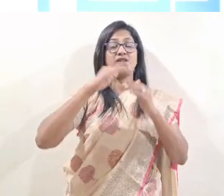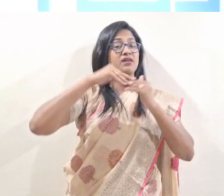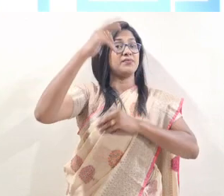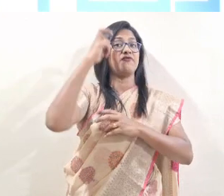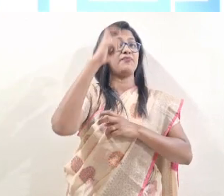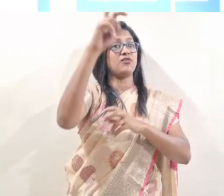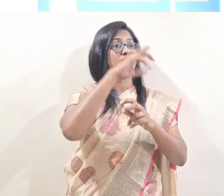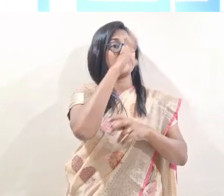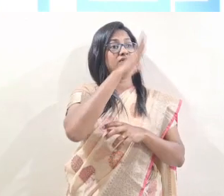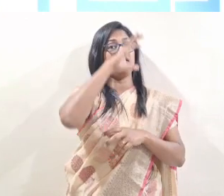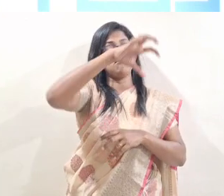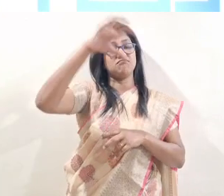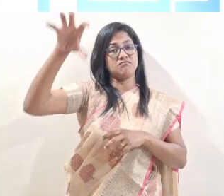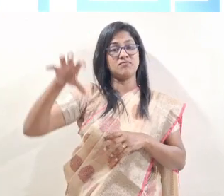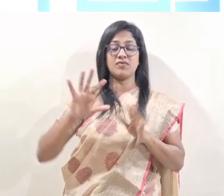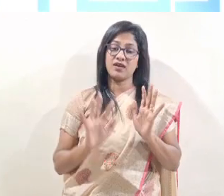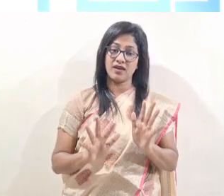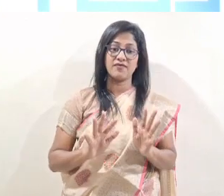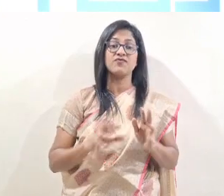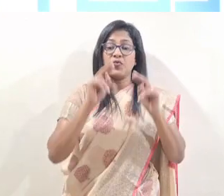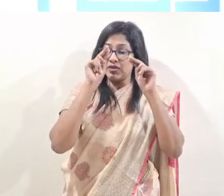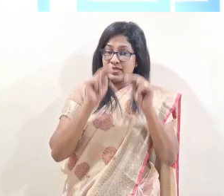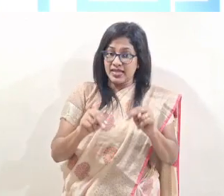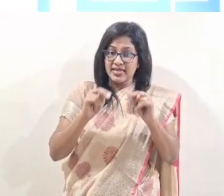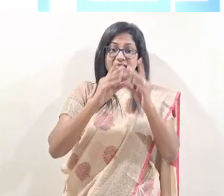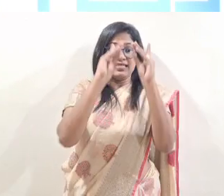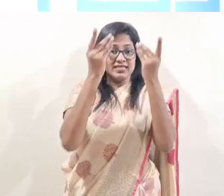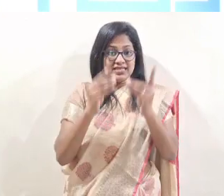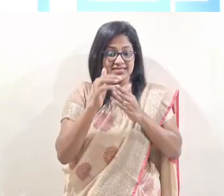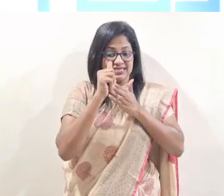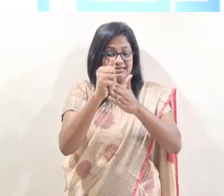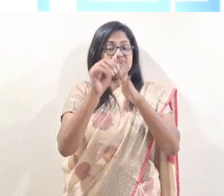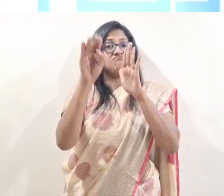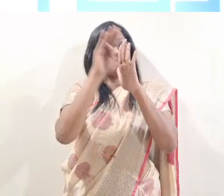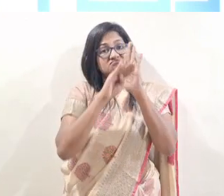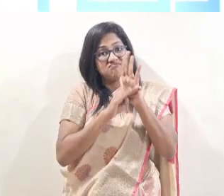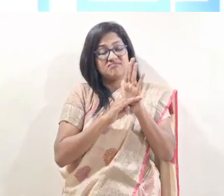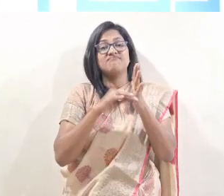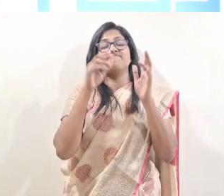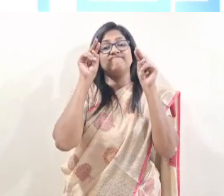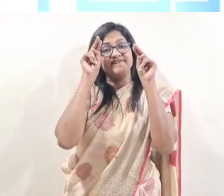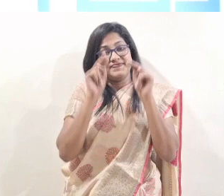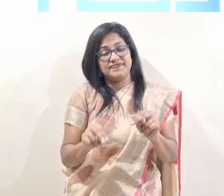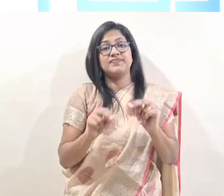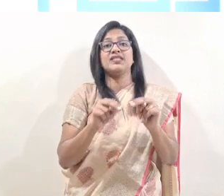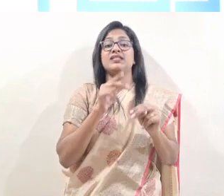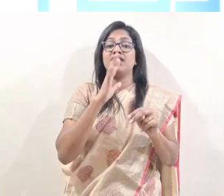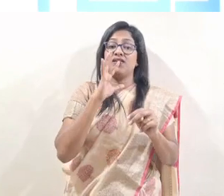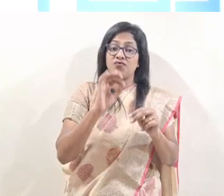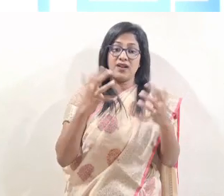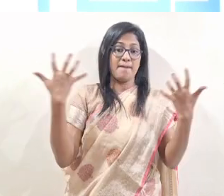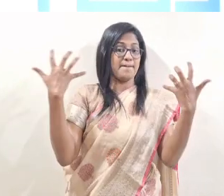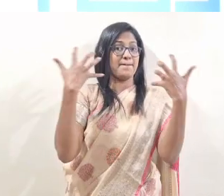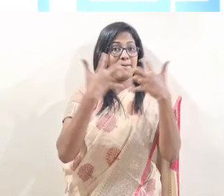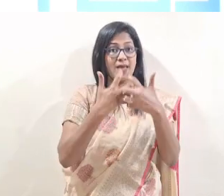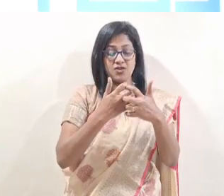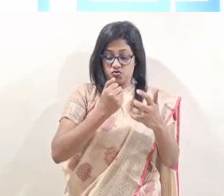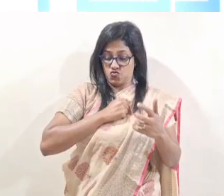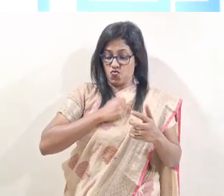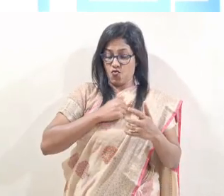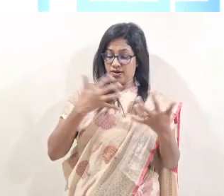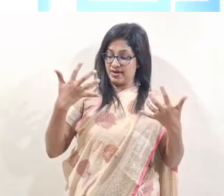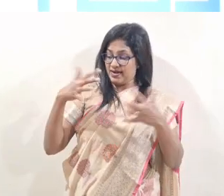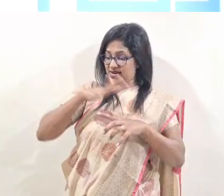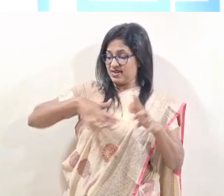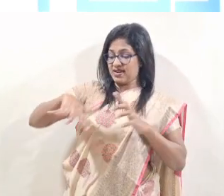corporations. So we need some design guidelines which, really are suitable for our